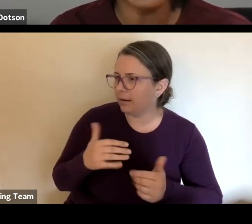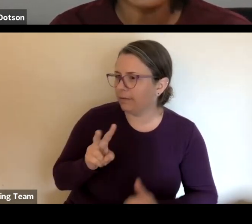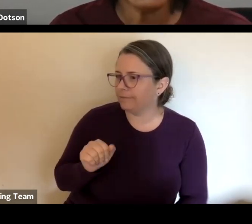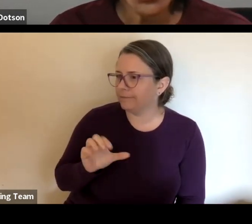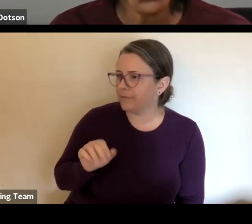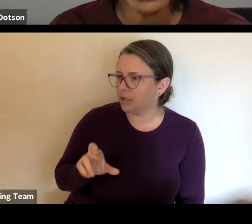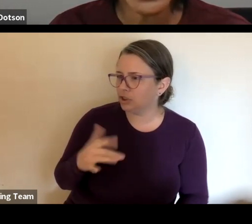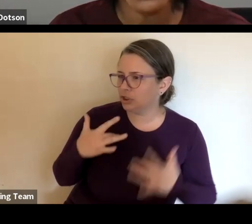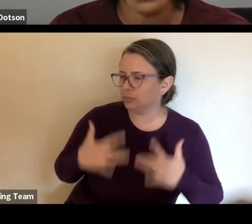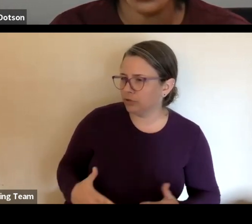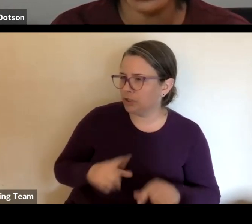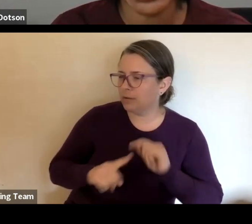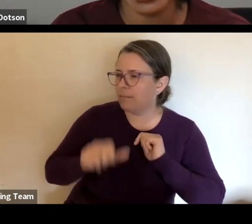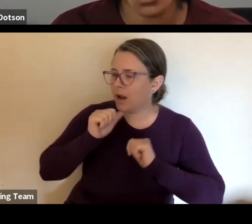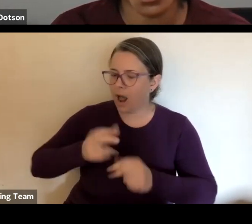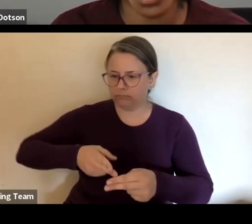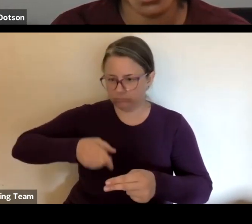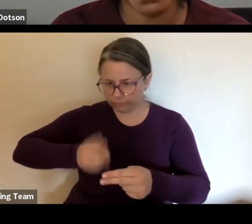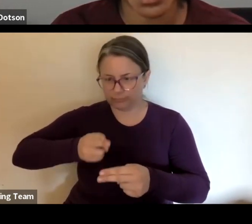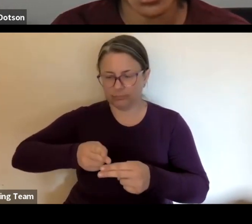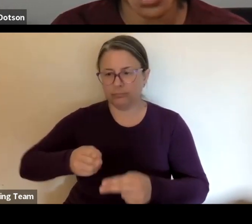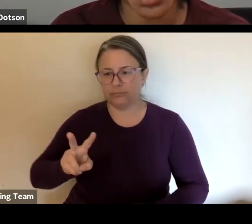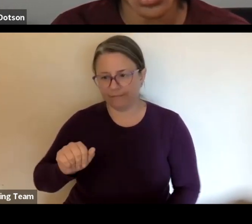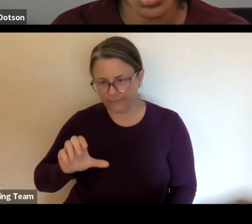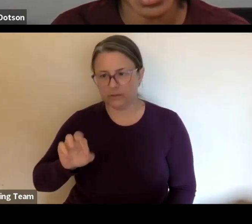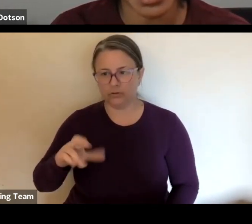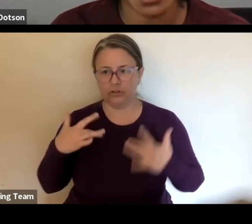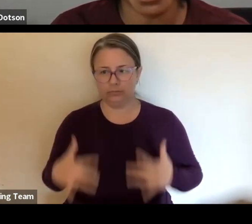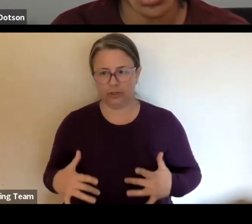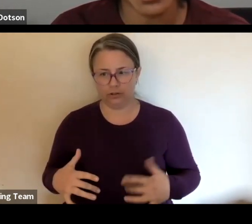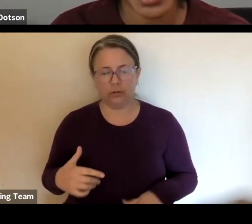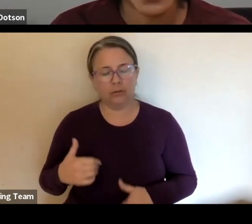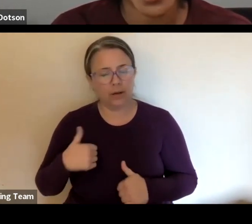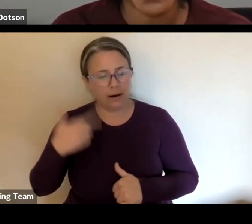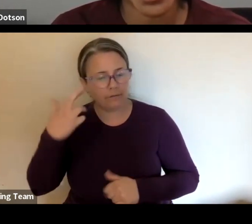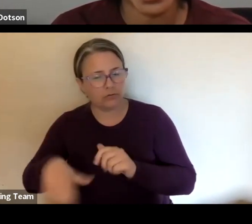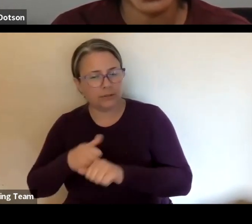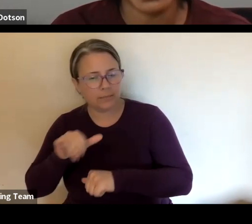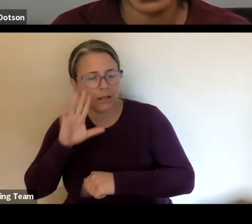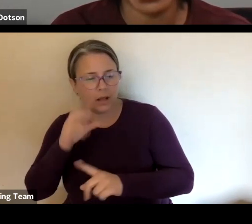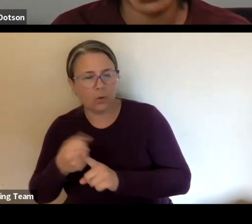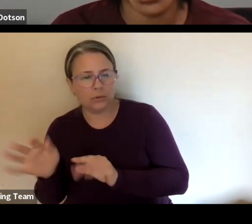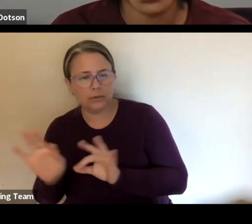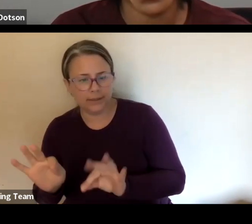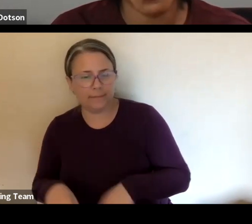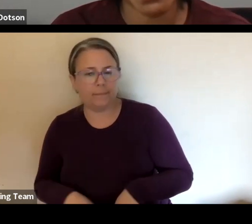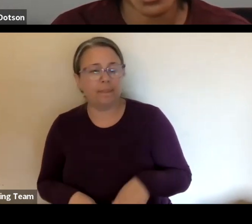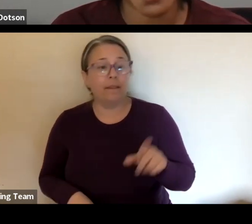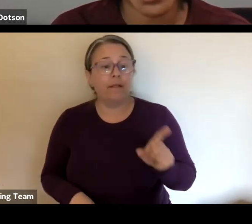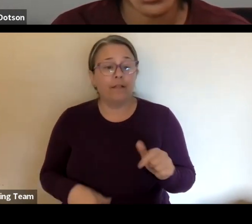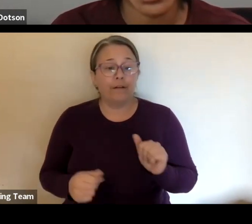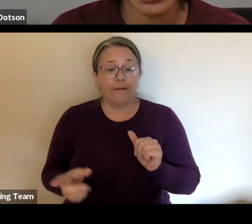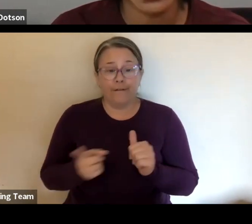of bars, the first set represents people who did not report being depressed at any time point, and